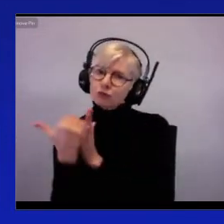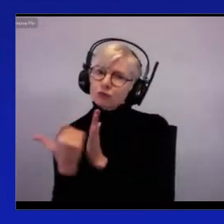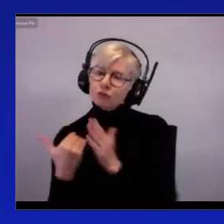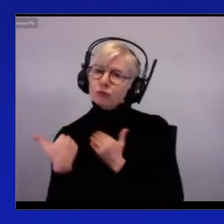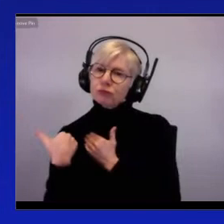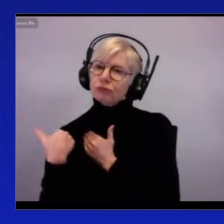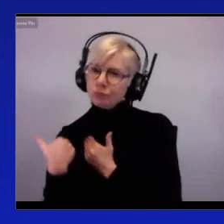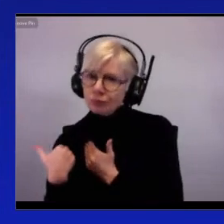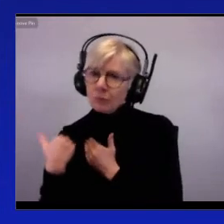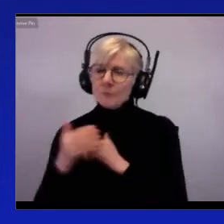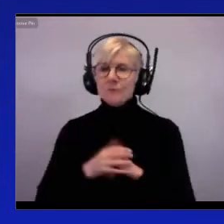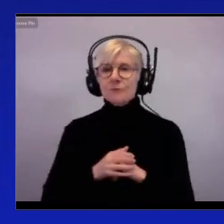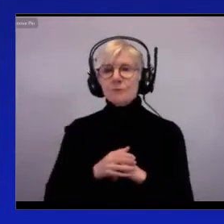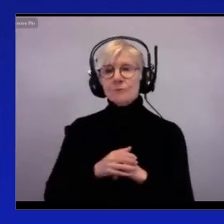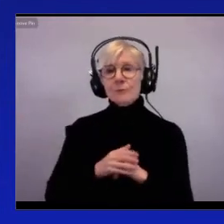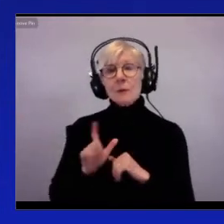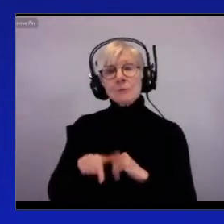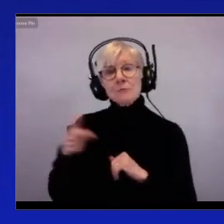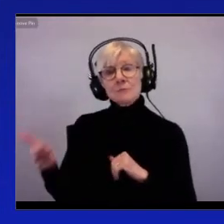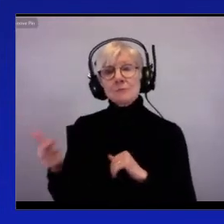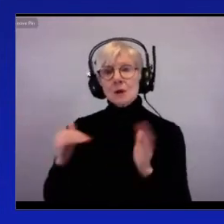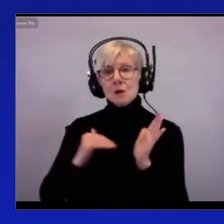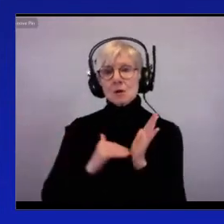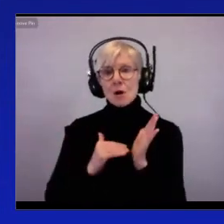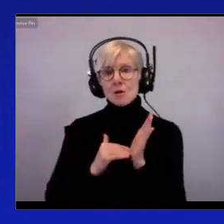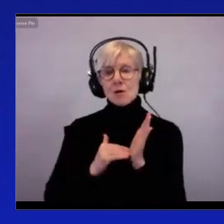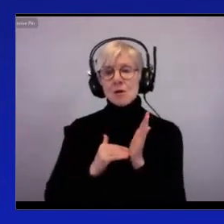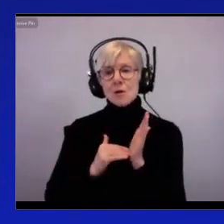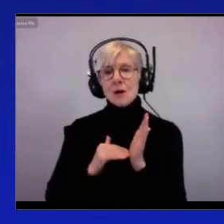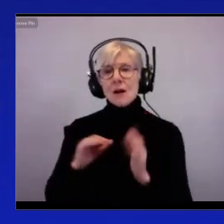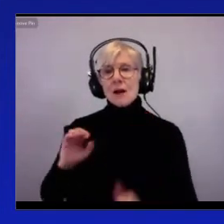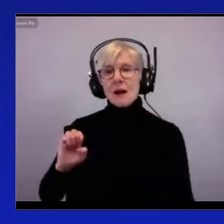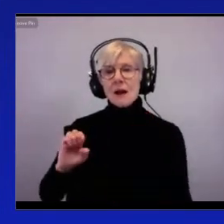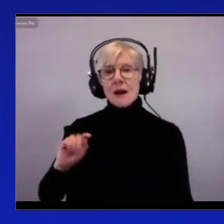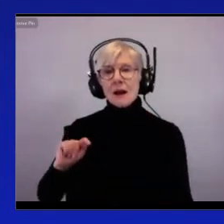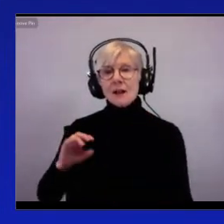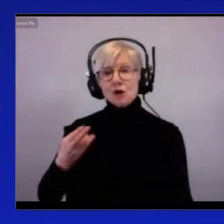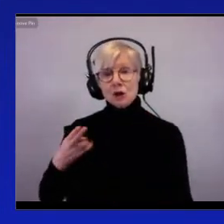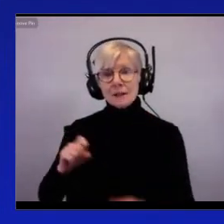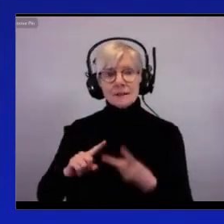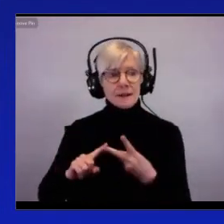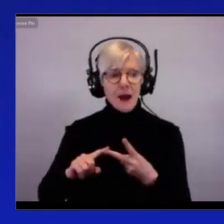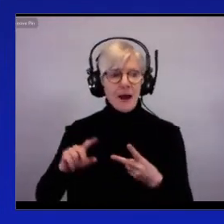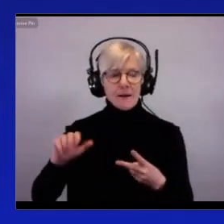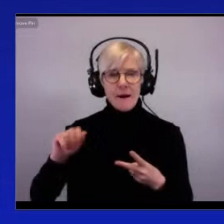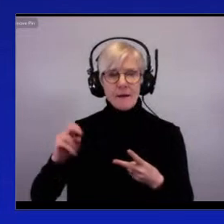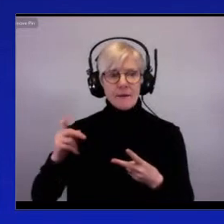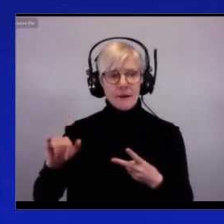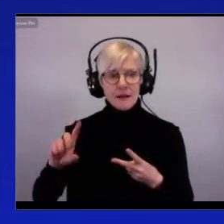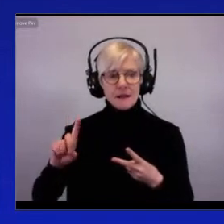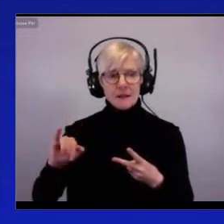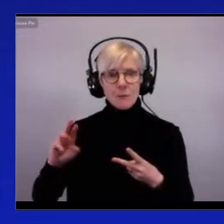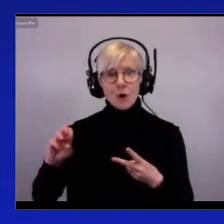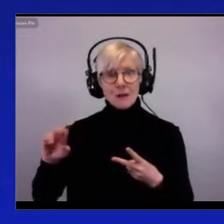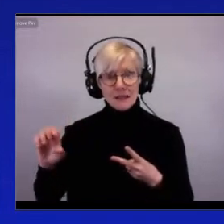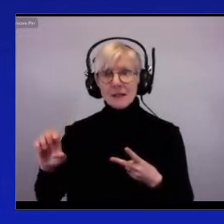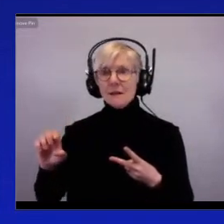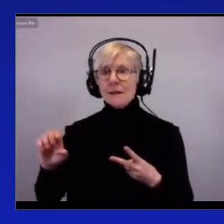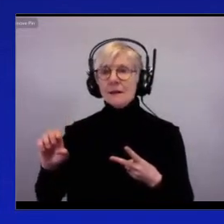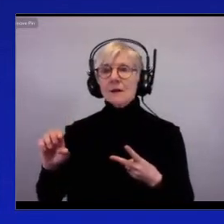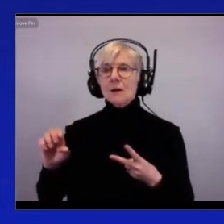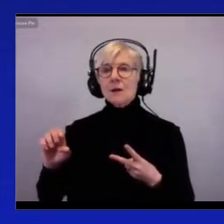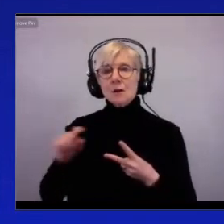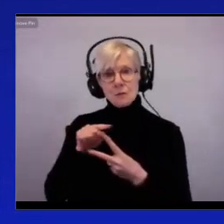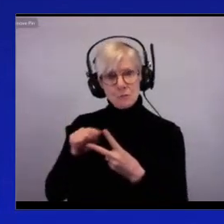Vera Etches, Ottawa's Medical Officer of Health, and Anthony DeMonte, General Manager, Emergency and Protective Services, to provide